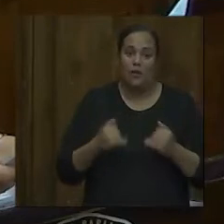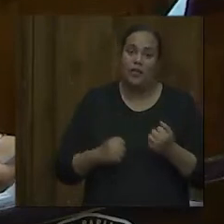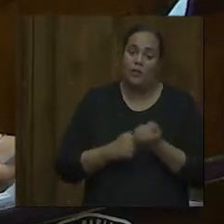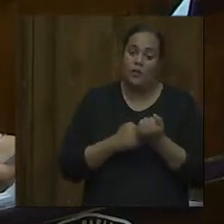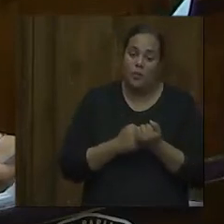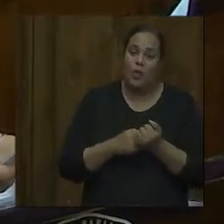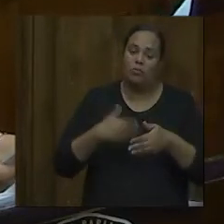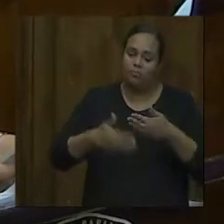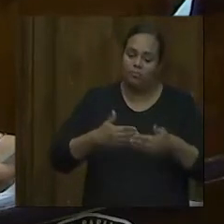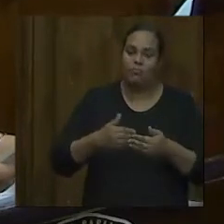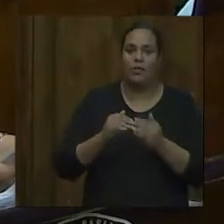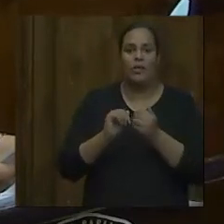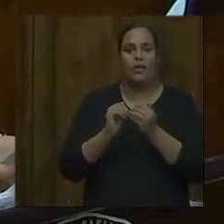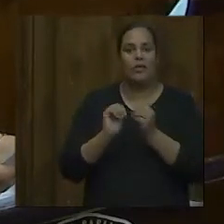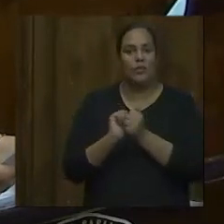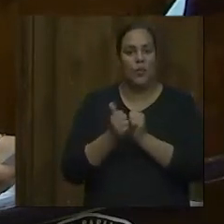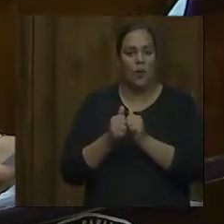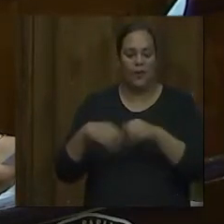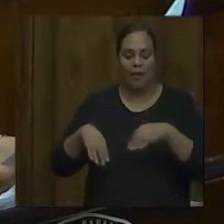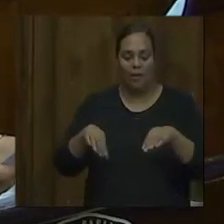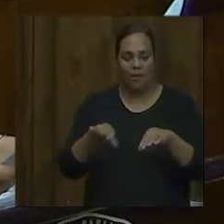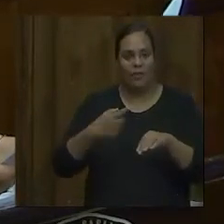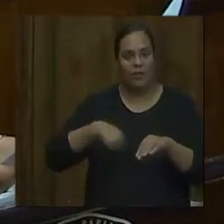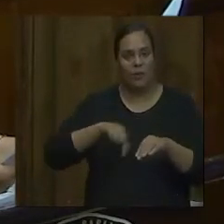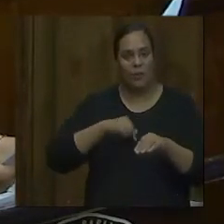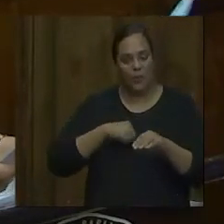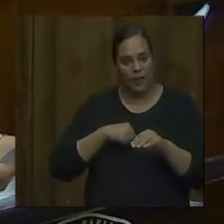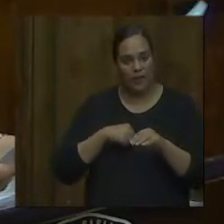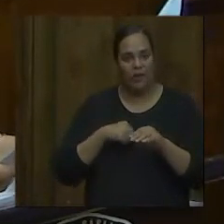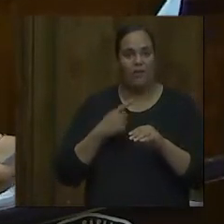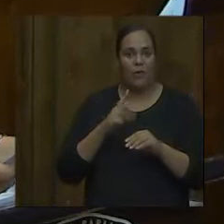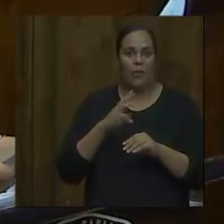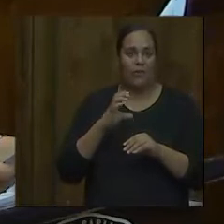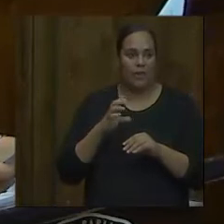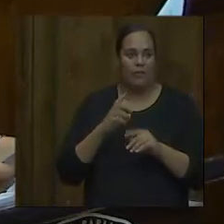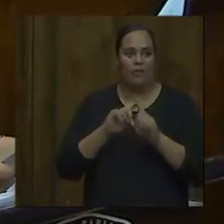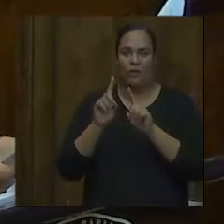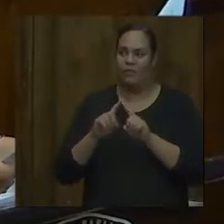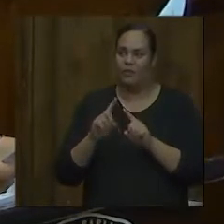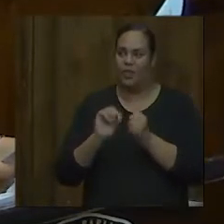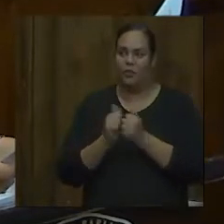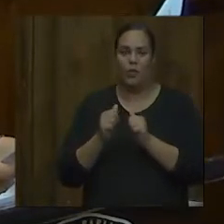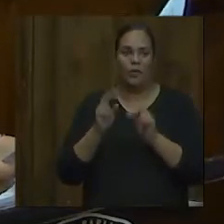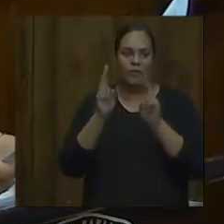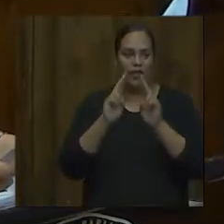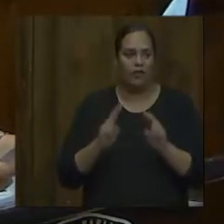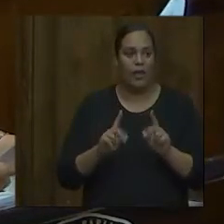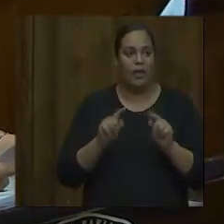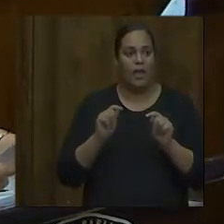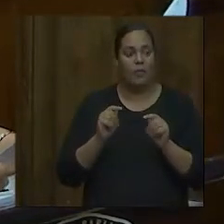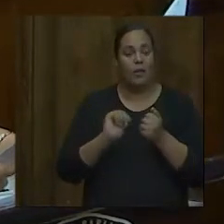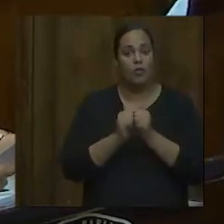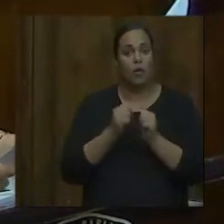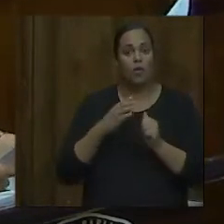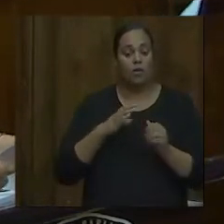continued sporting activity, our department engaged with the custodians of the sport in the Western Cape through the various sport federations. The Cape Town Sport